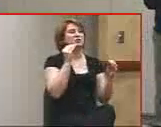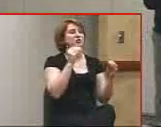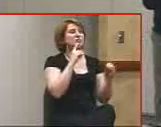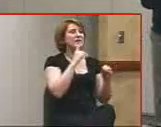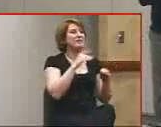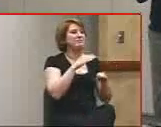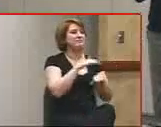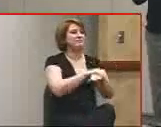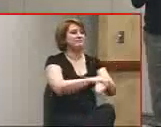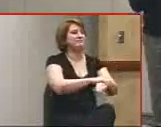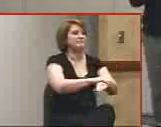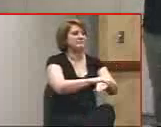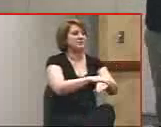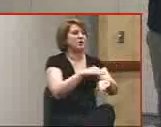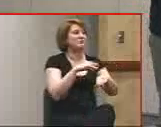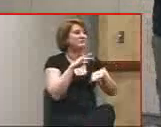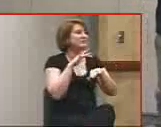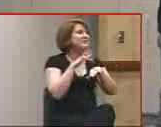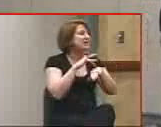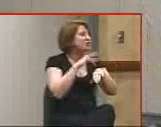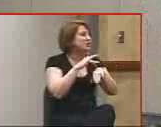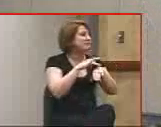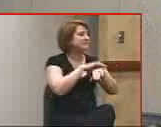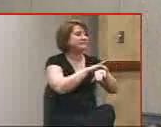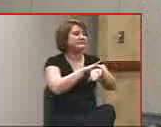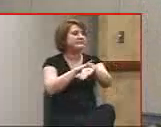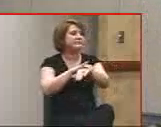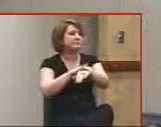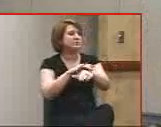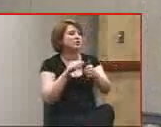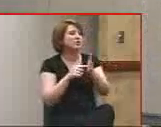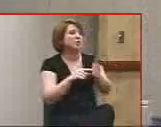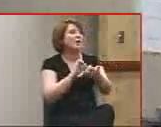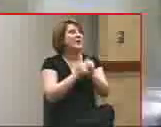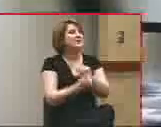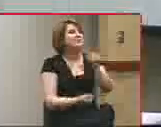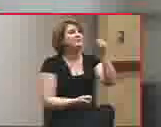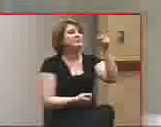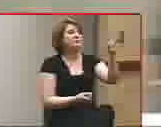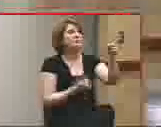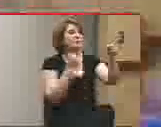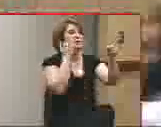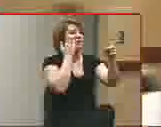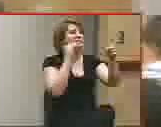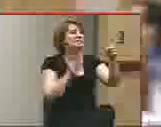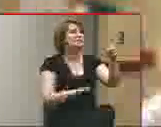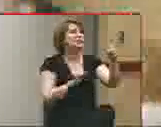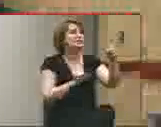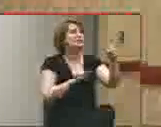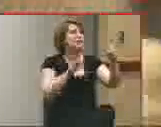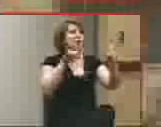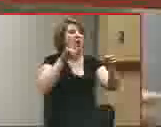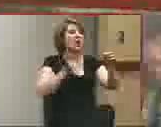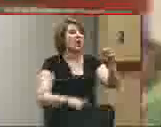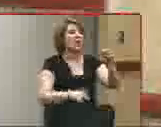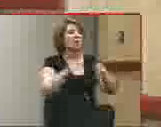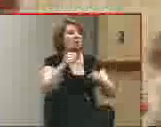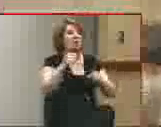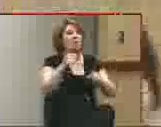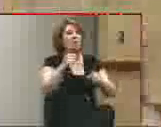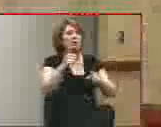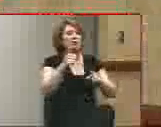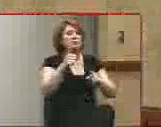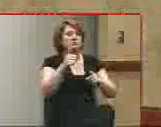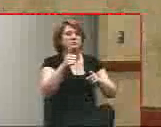that guided physical prompt. Or if the child is even lower, you have to go into shaping.